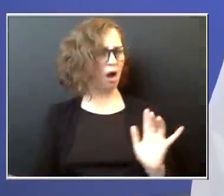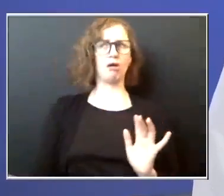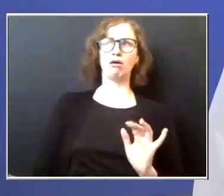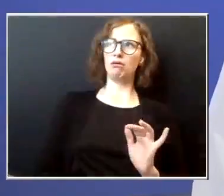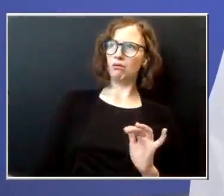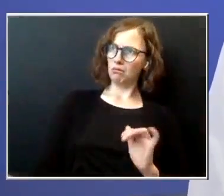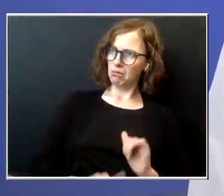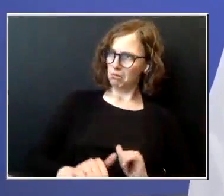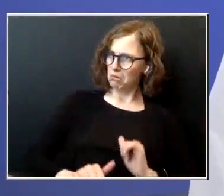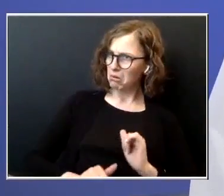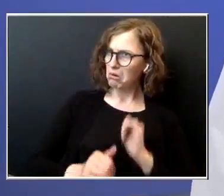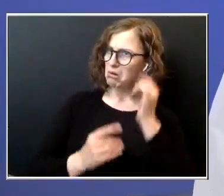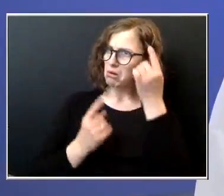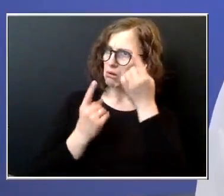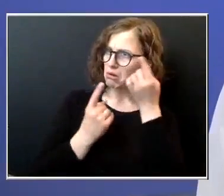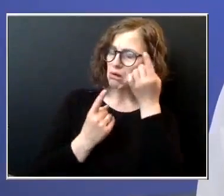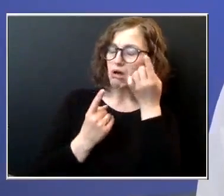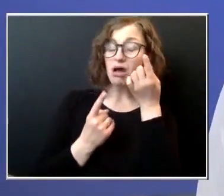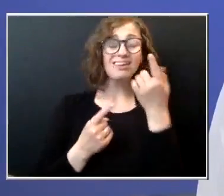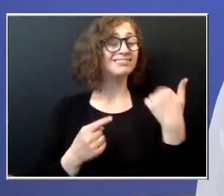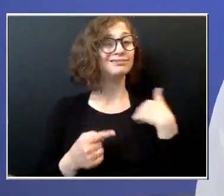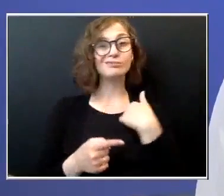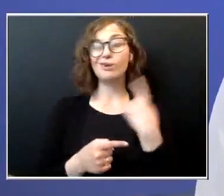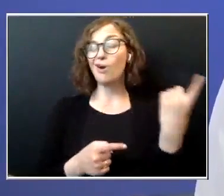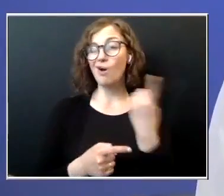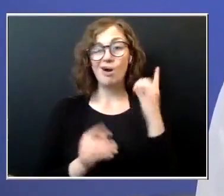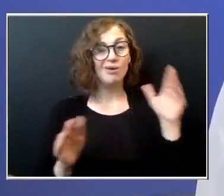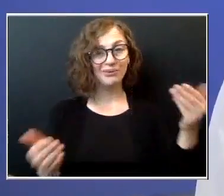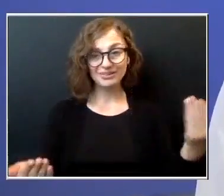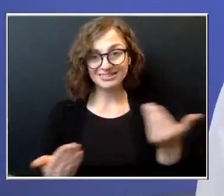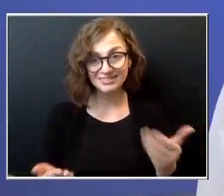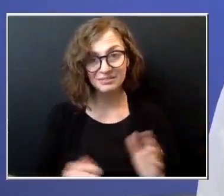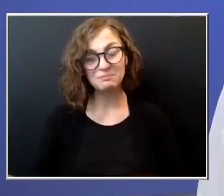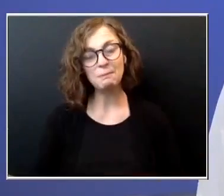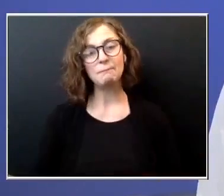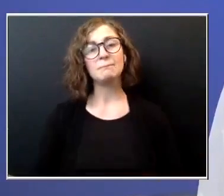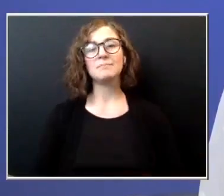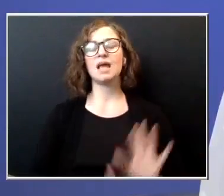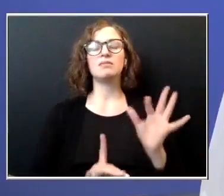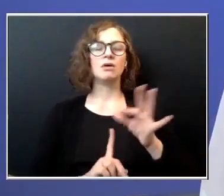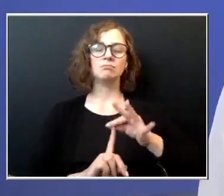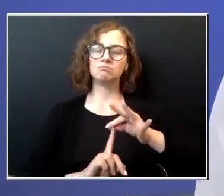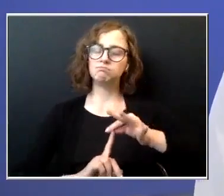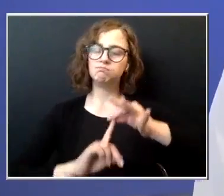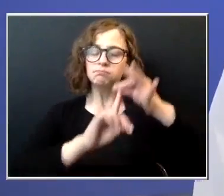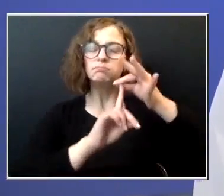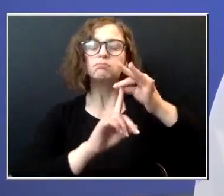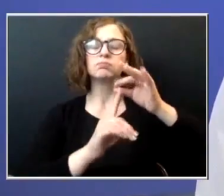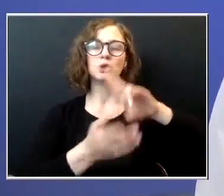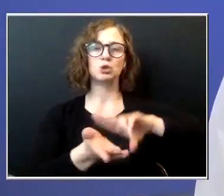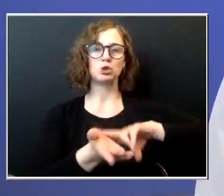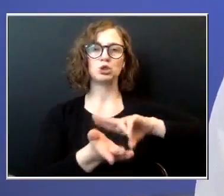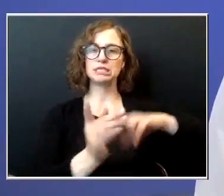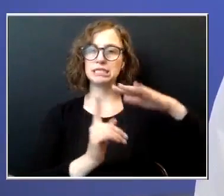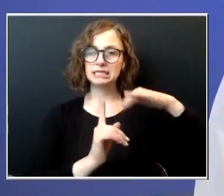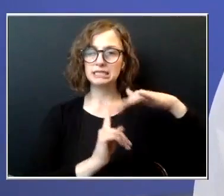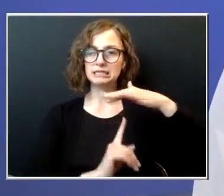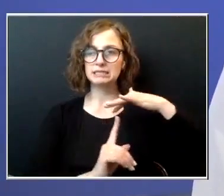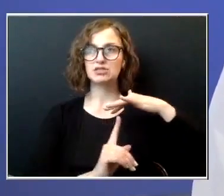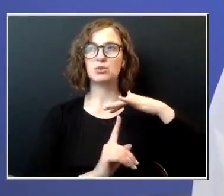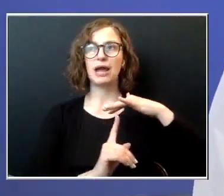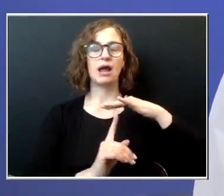always hiring. It's different than anything you'll ever do. It's so true. Yeah. Anything you'll ever do in your